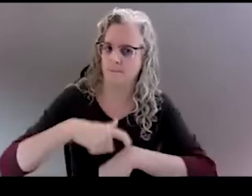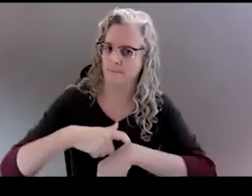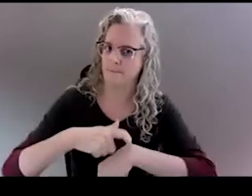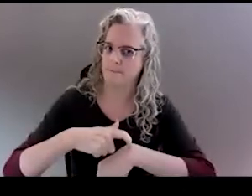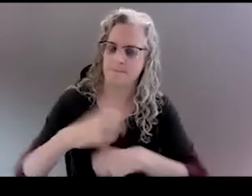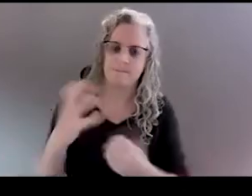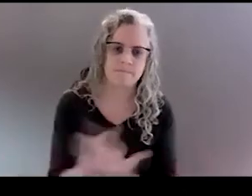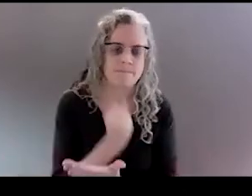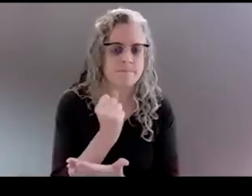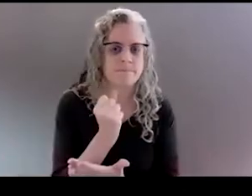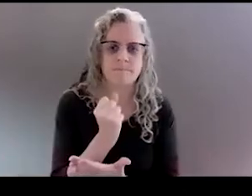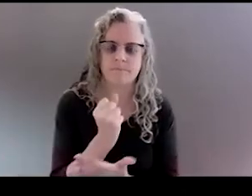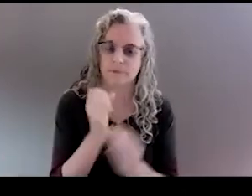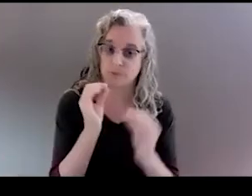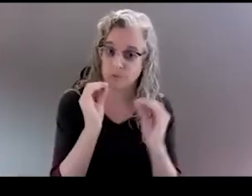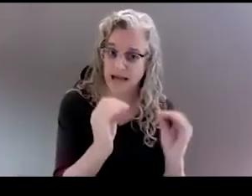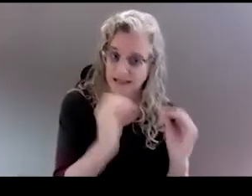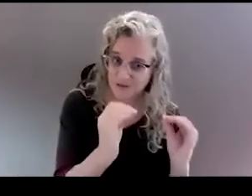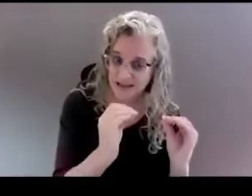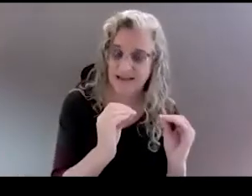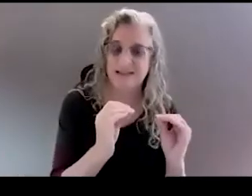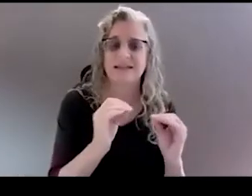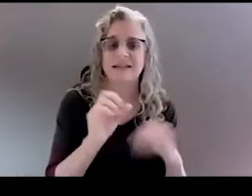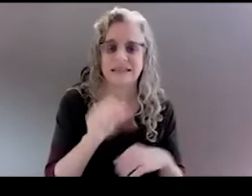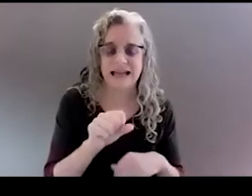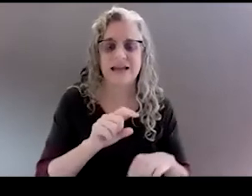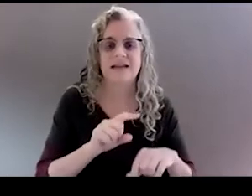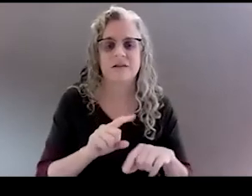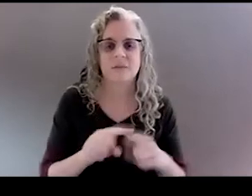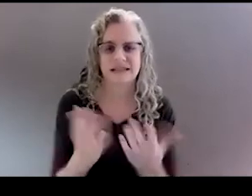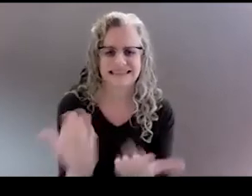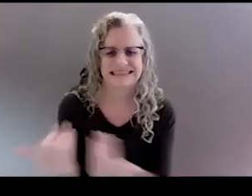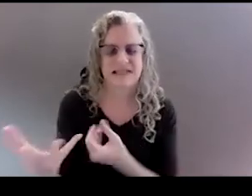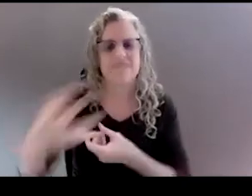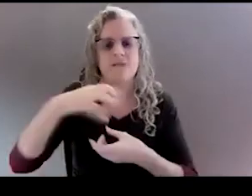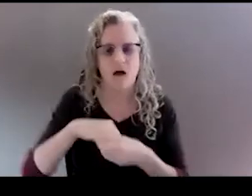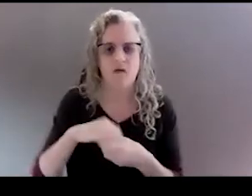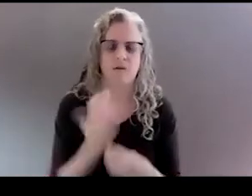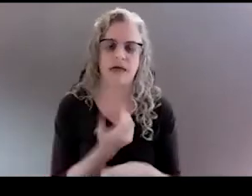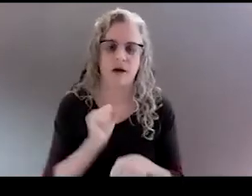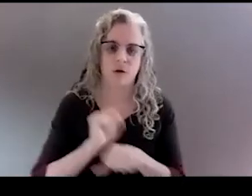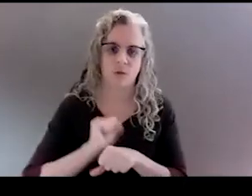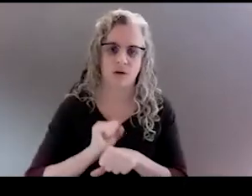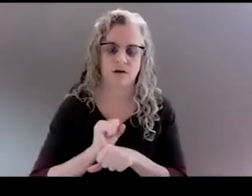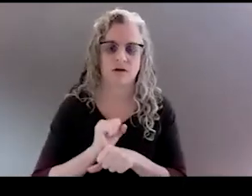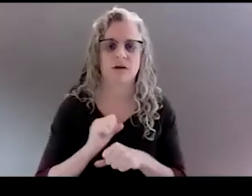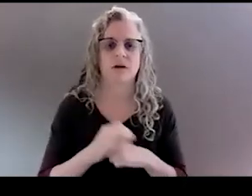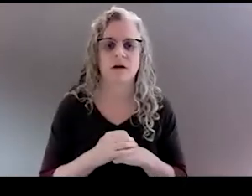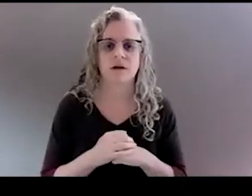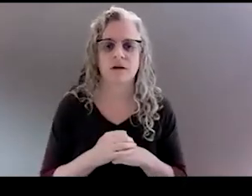educate people, enlist them into the work that we're doing, and really, so it's educating.